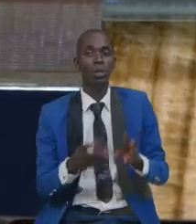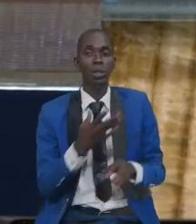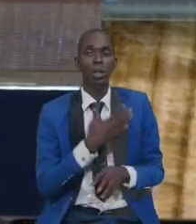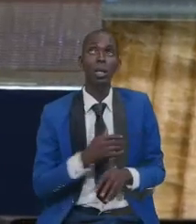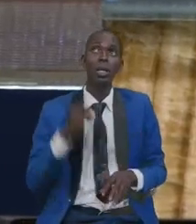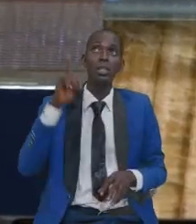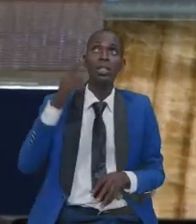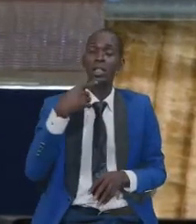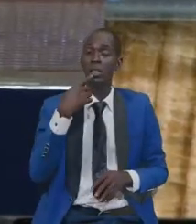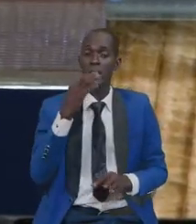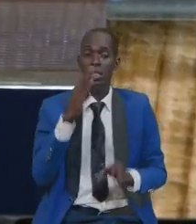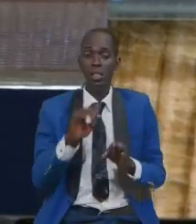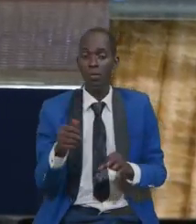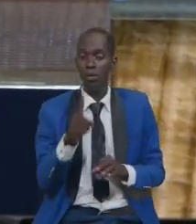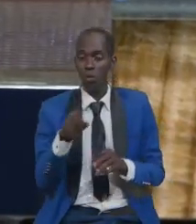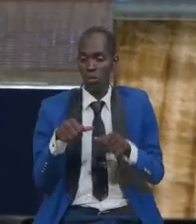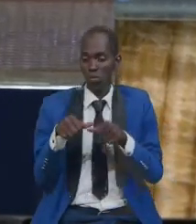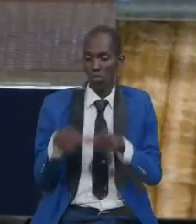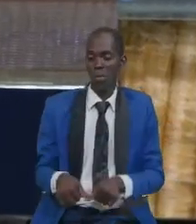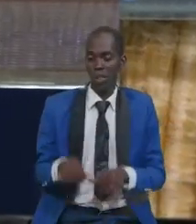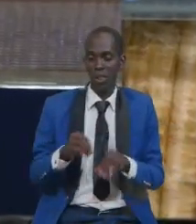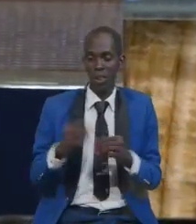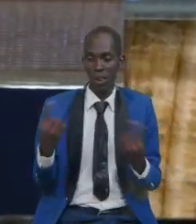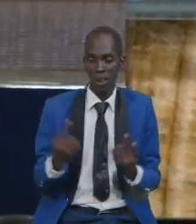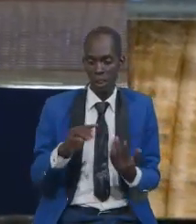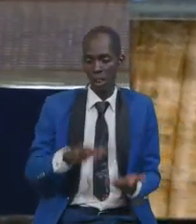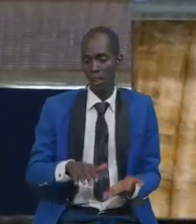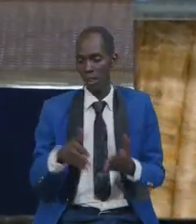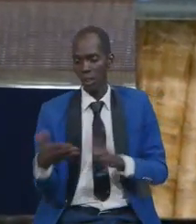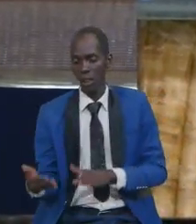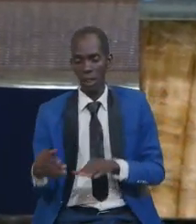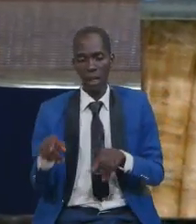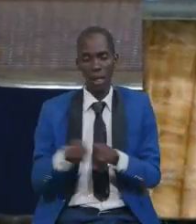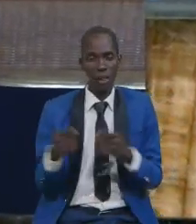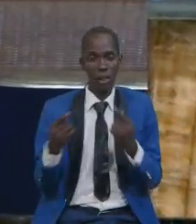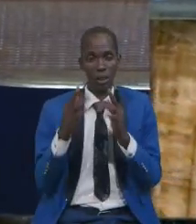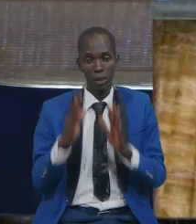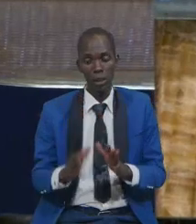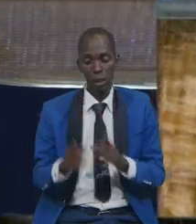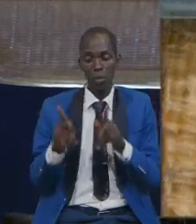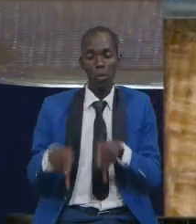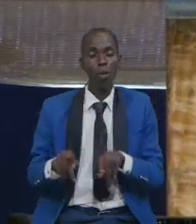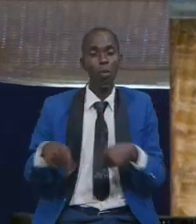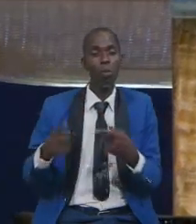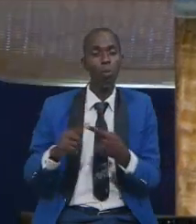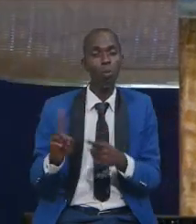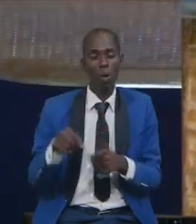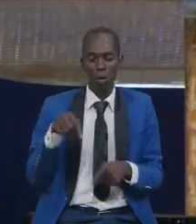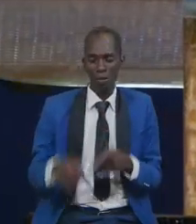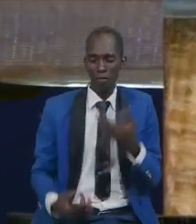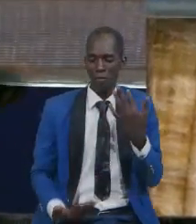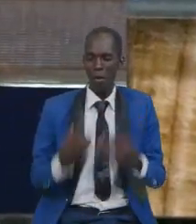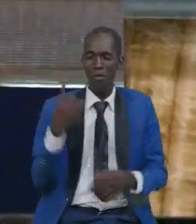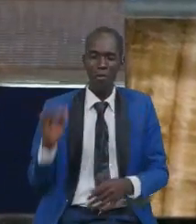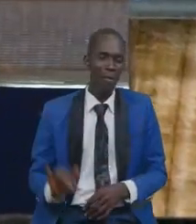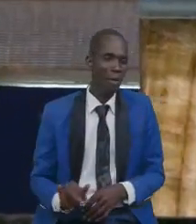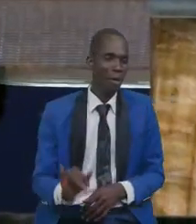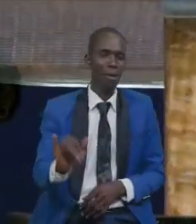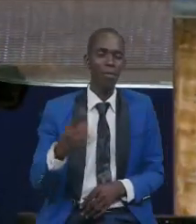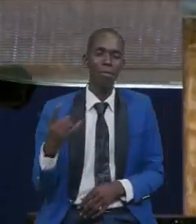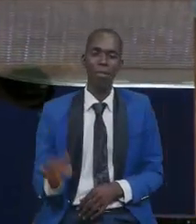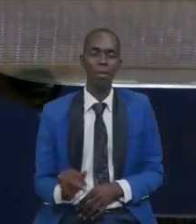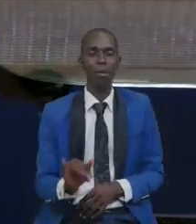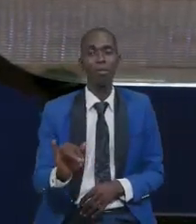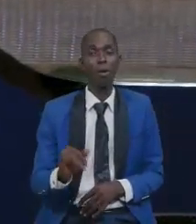remains a sinner and dies a sinner, he will go to hell and perish forever and ever.